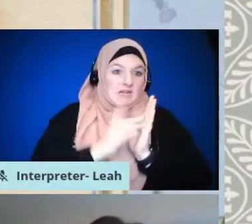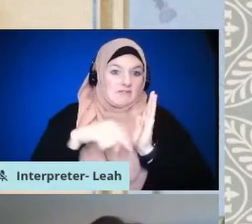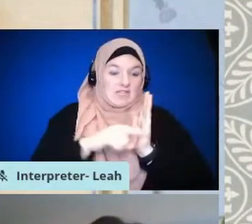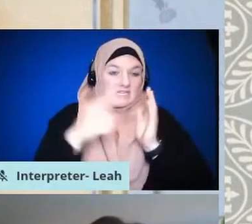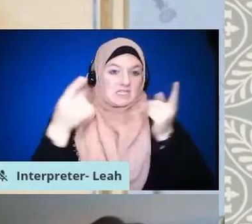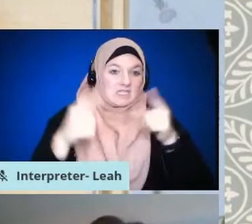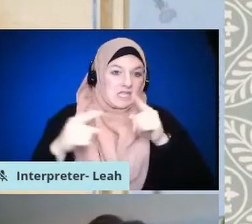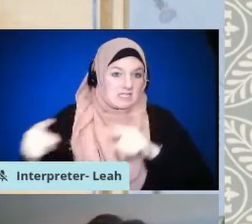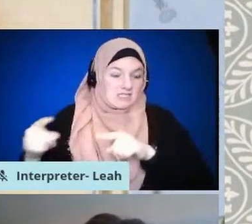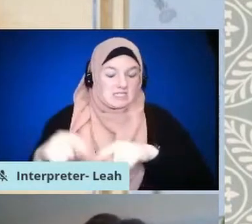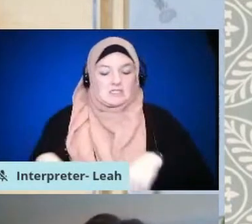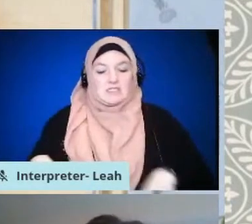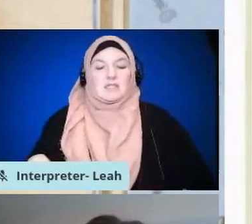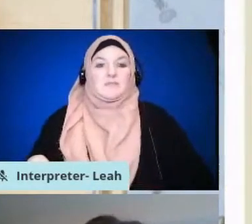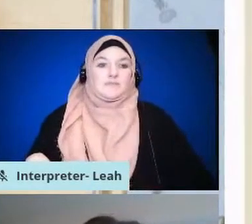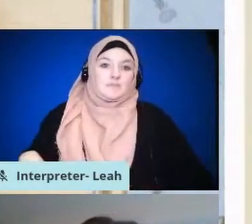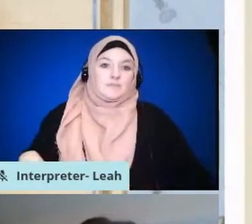incidents.